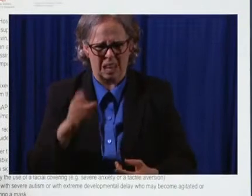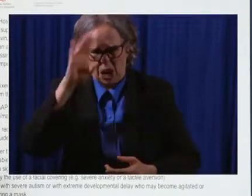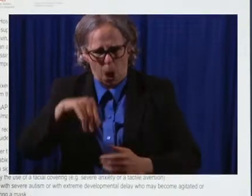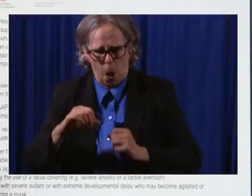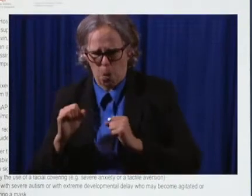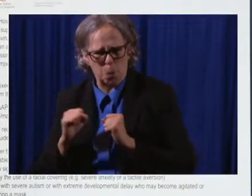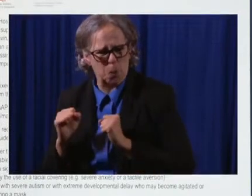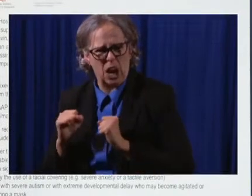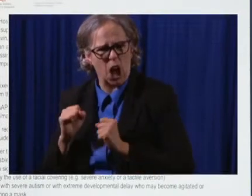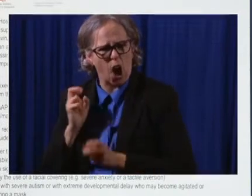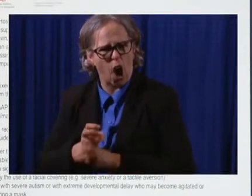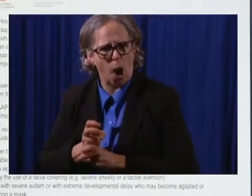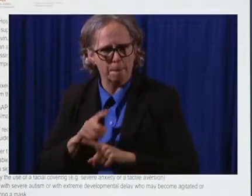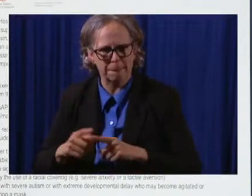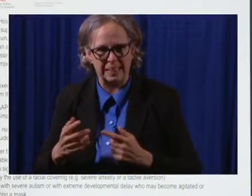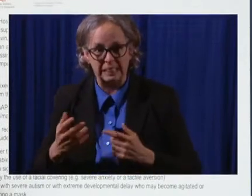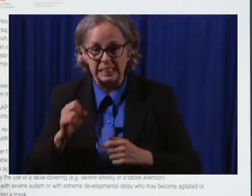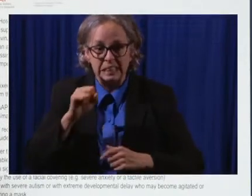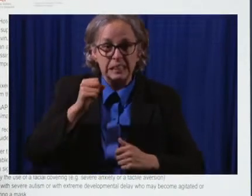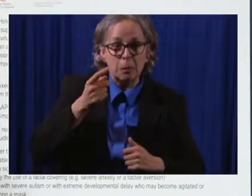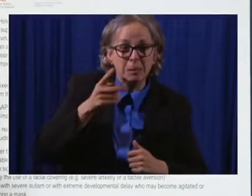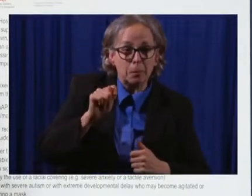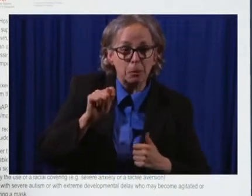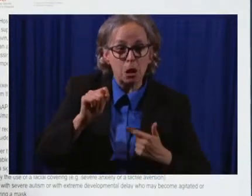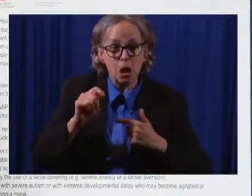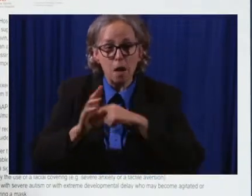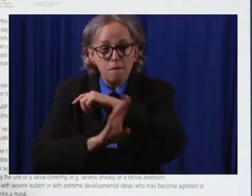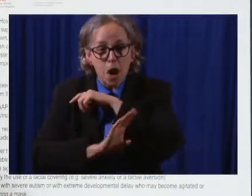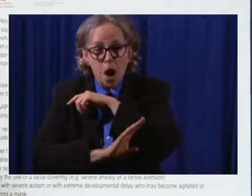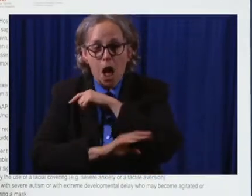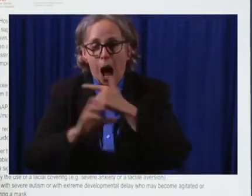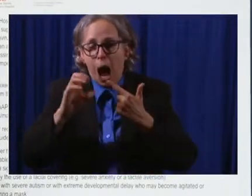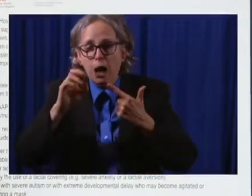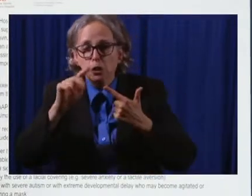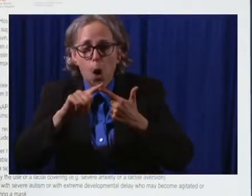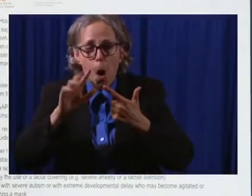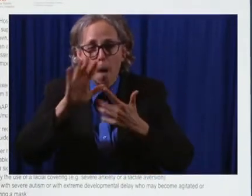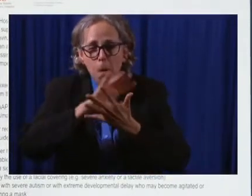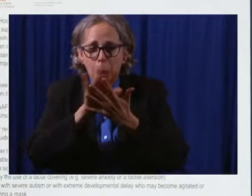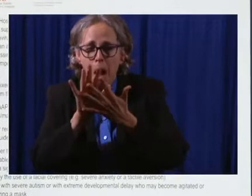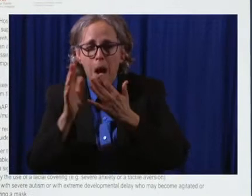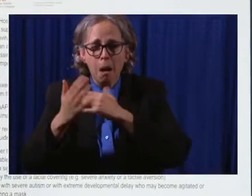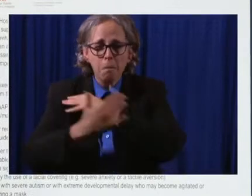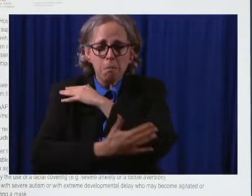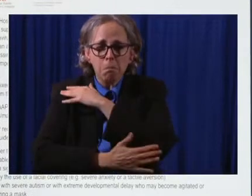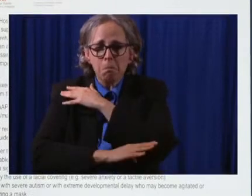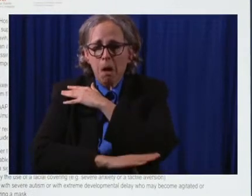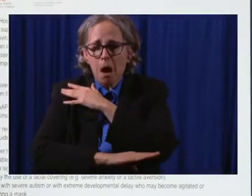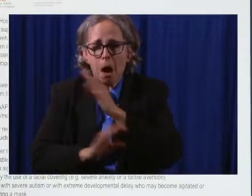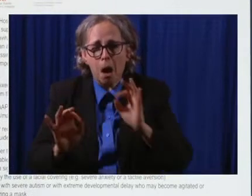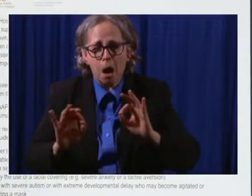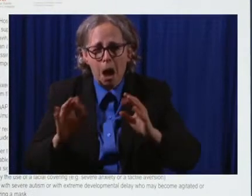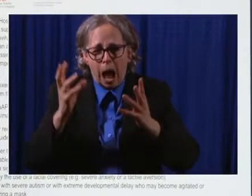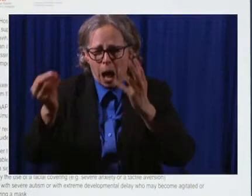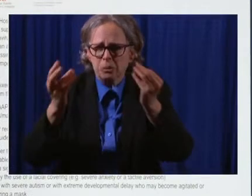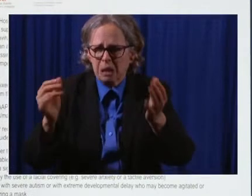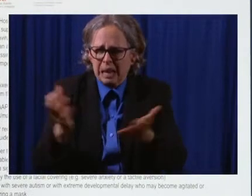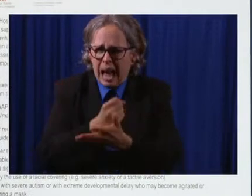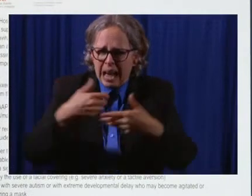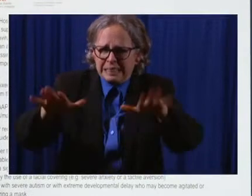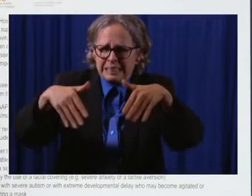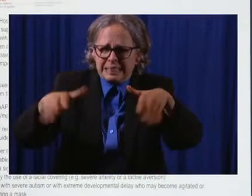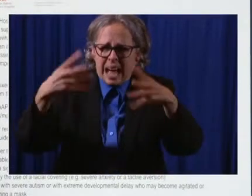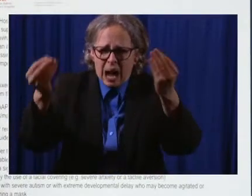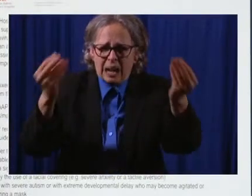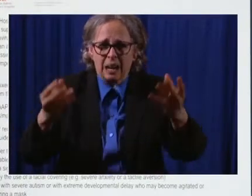and our Augusts and Septembers and Octobers are not too bad. In fact, they're lovely. And so thinking about how to have